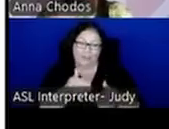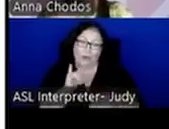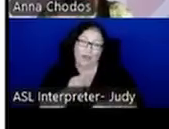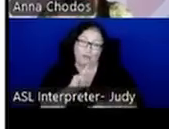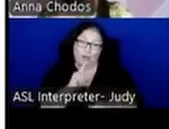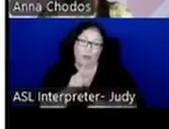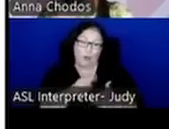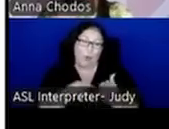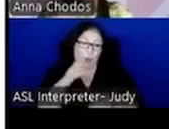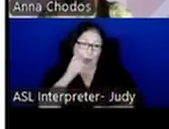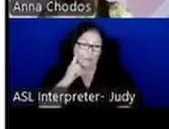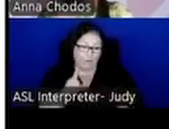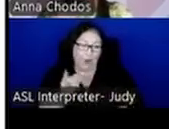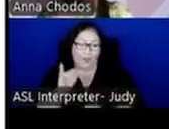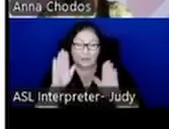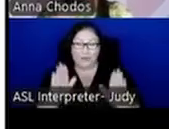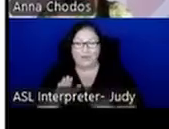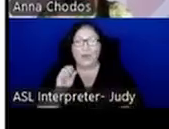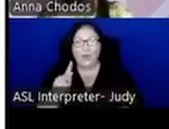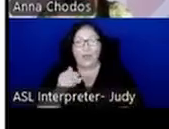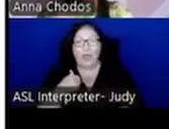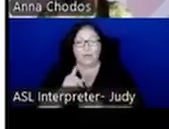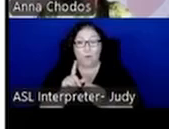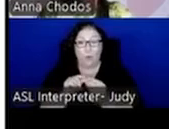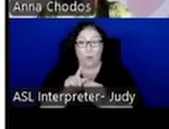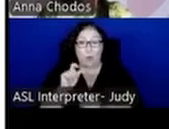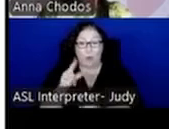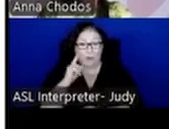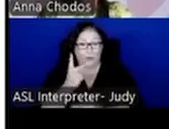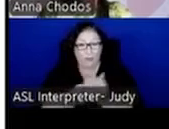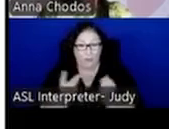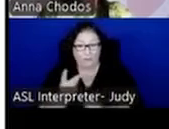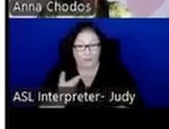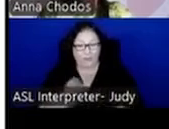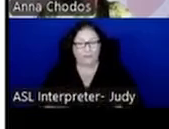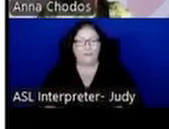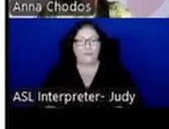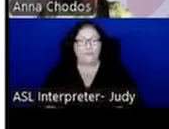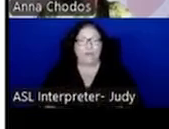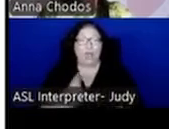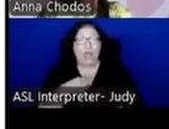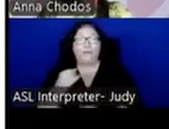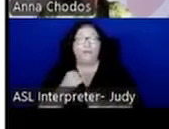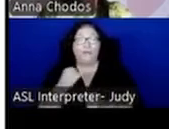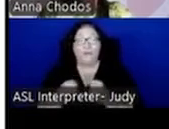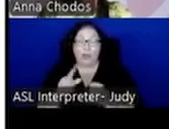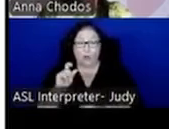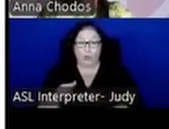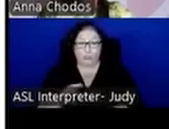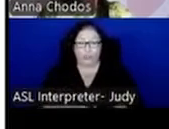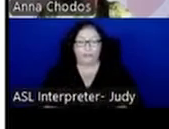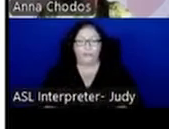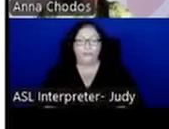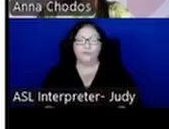more question for you both. So our final question here is, what are your recommendations for actions